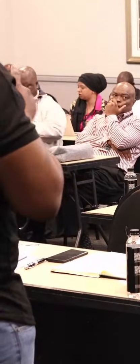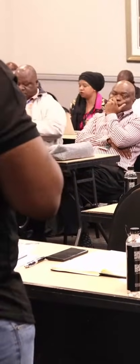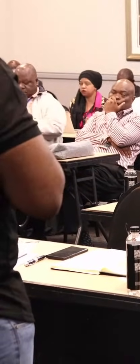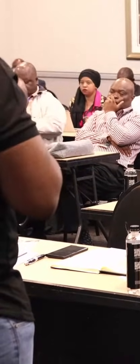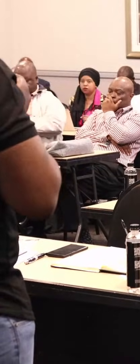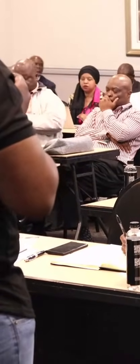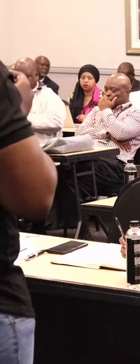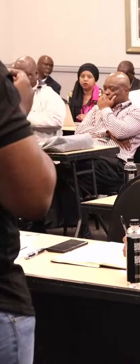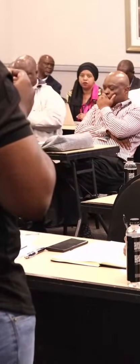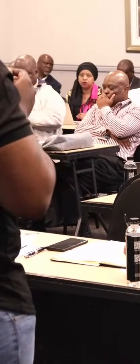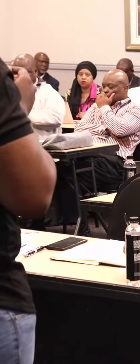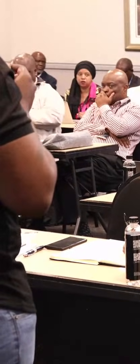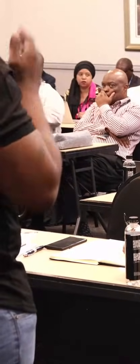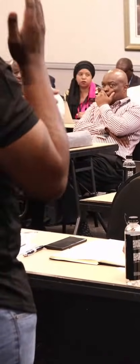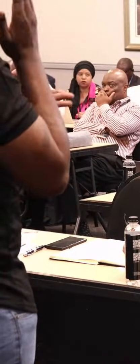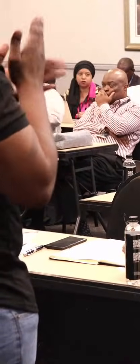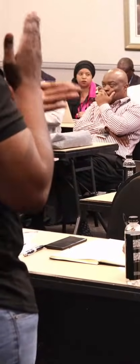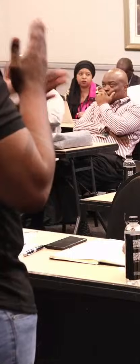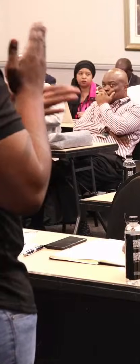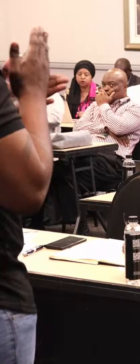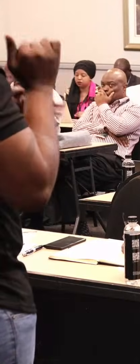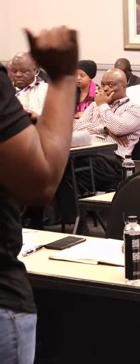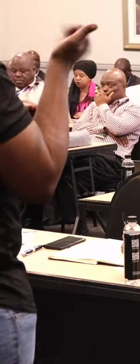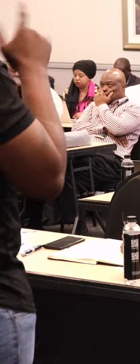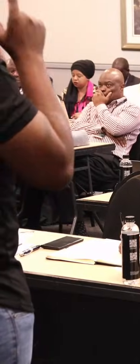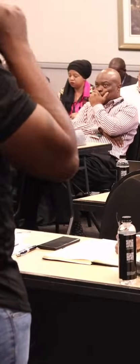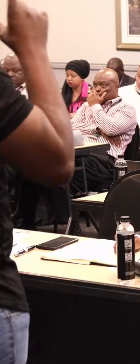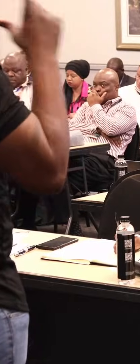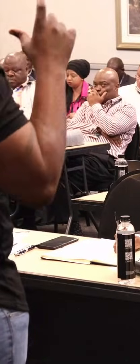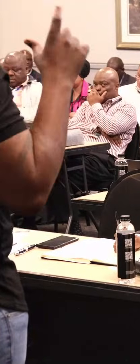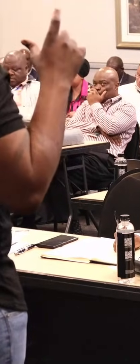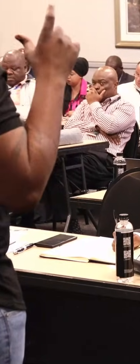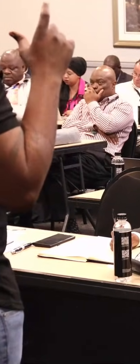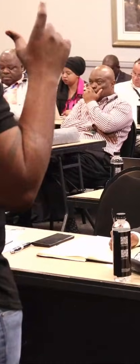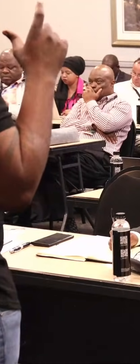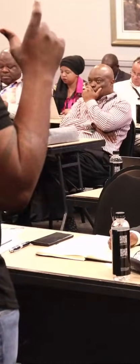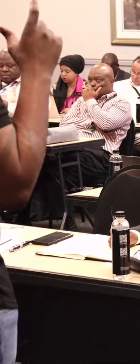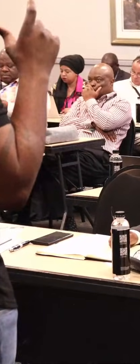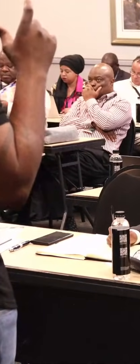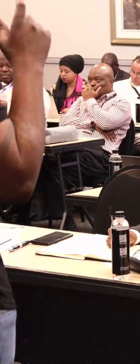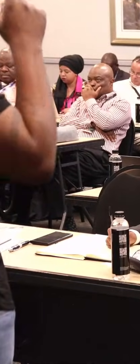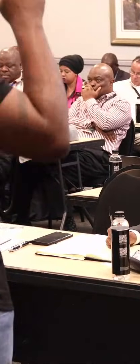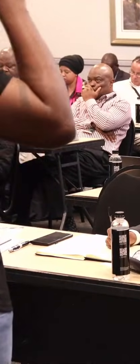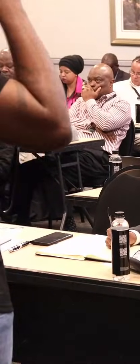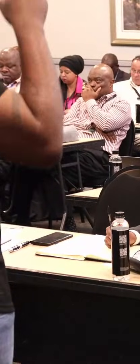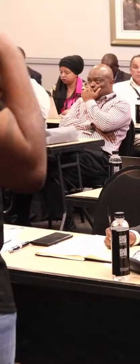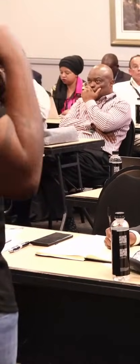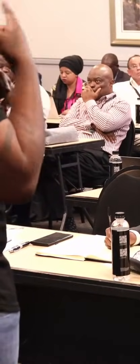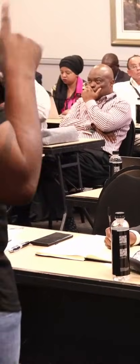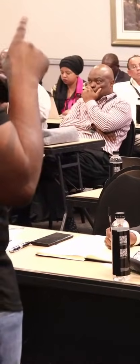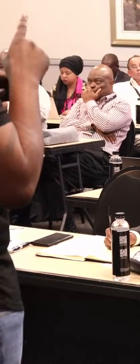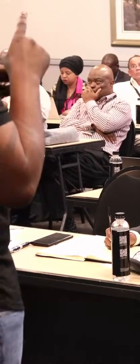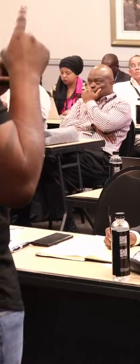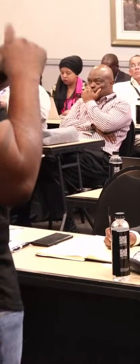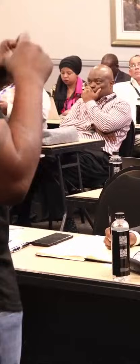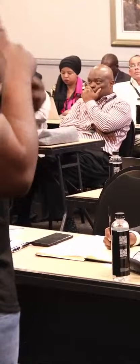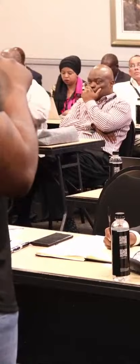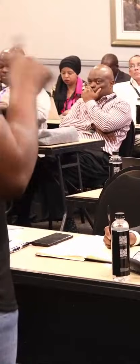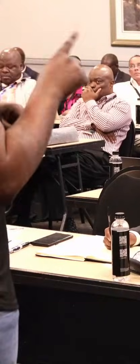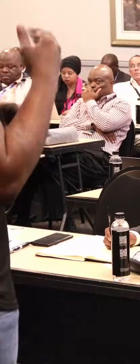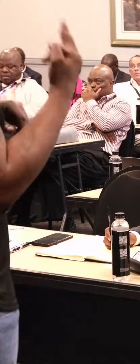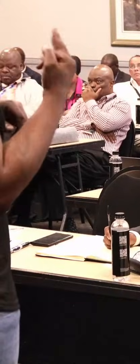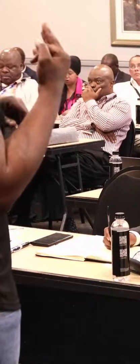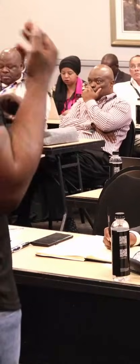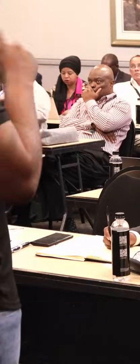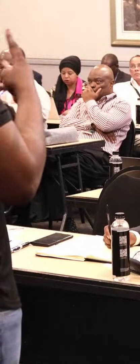secondly, I'm sure we all aware that the profile of the quintile 1 to 3 and 4 and